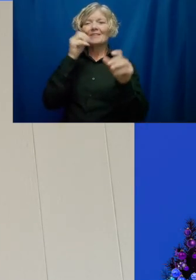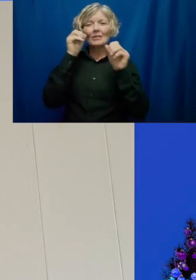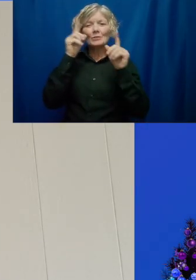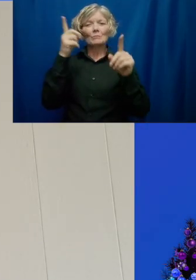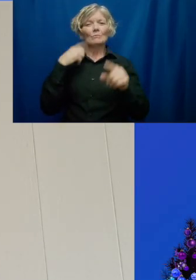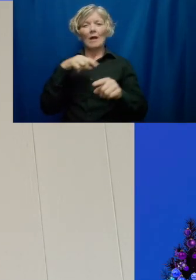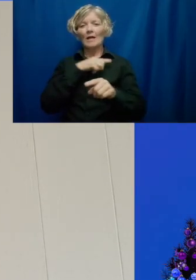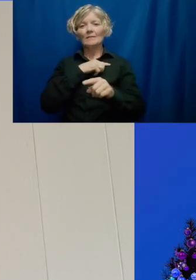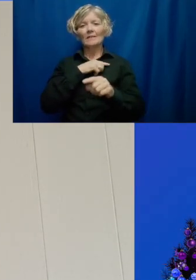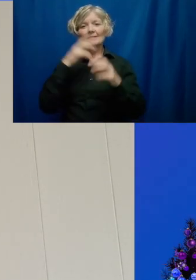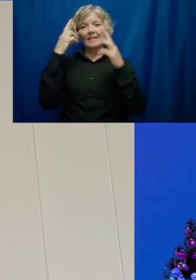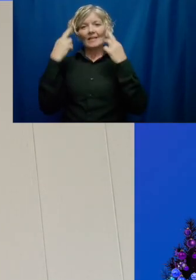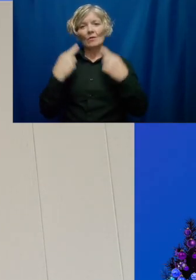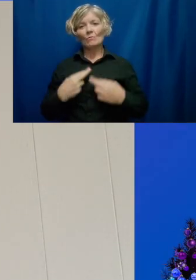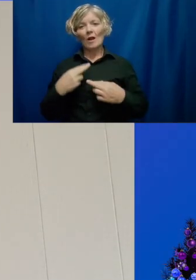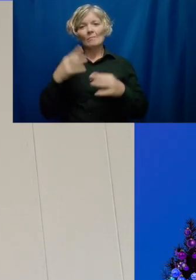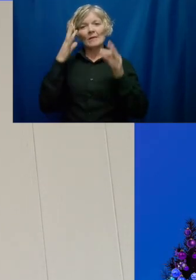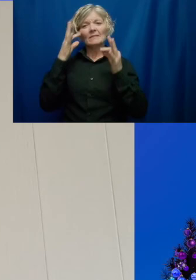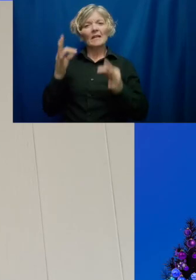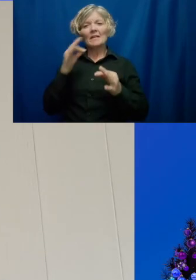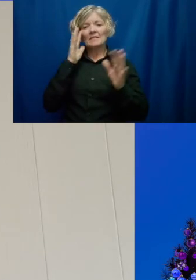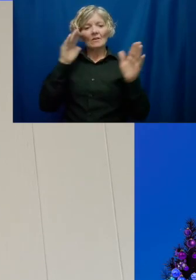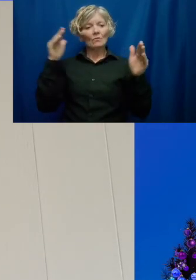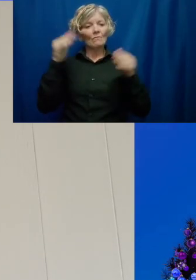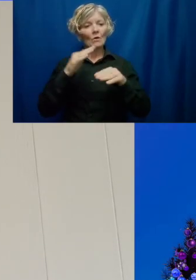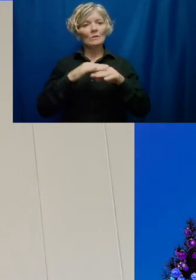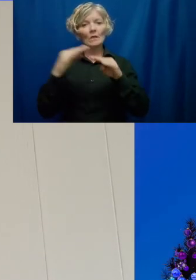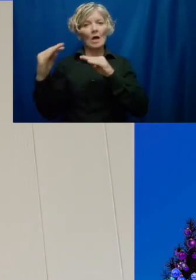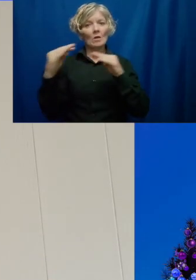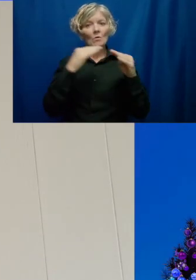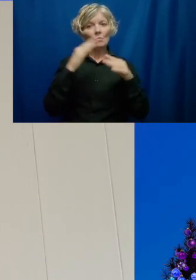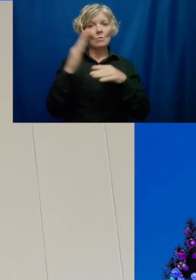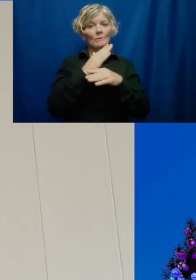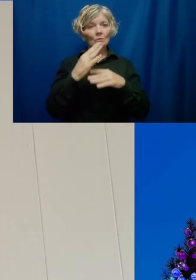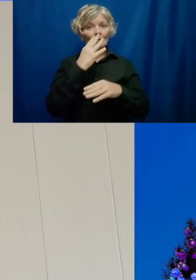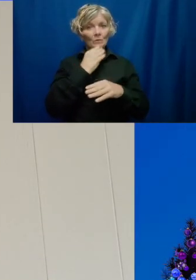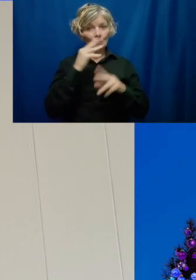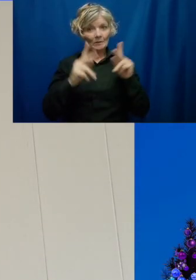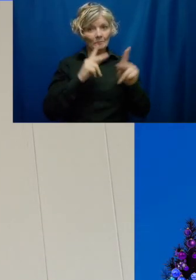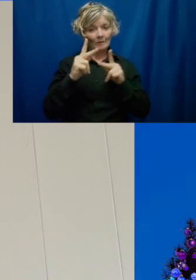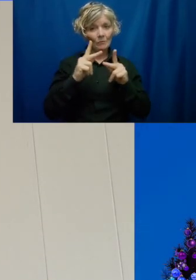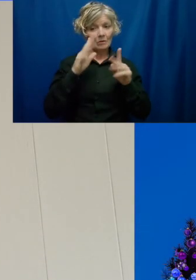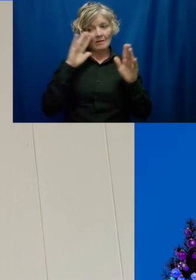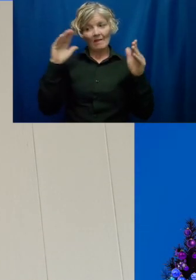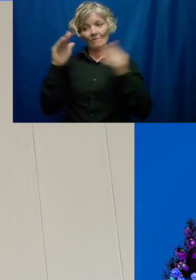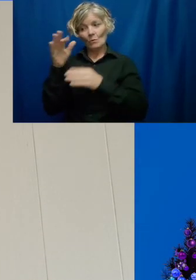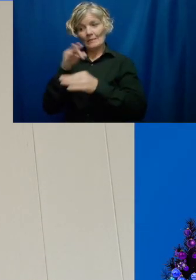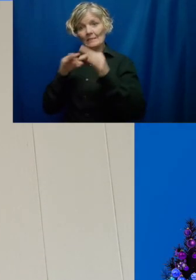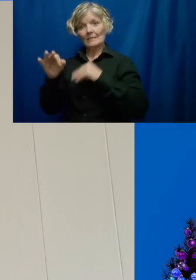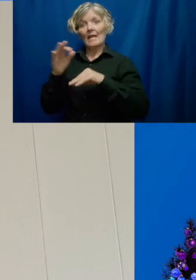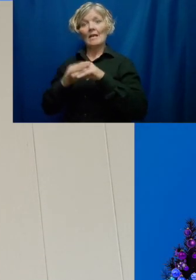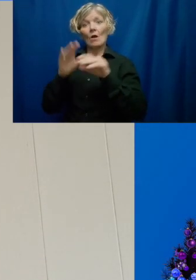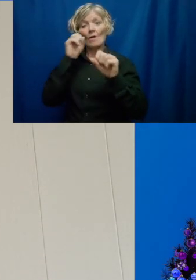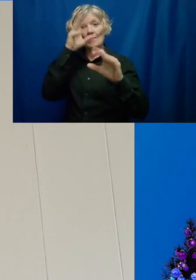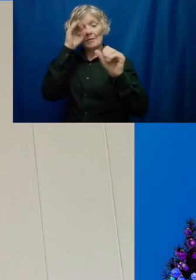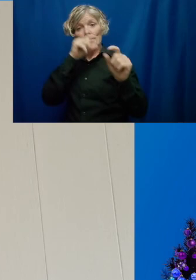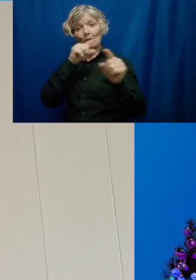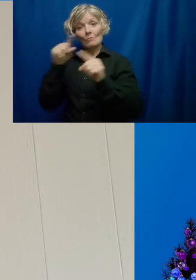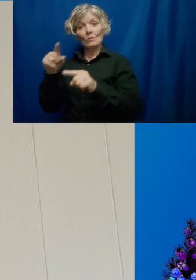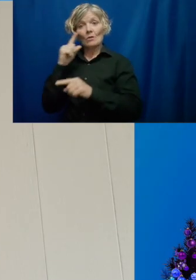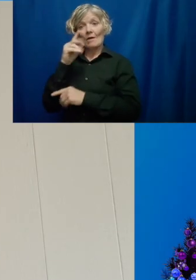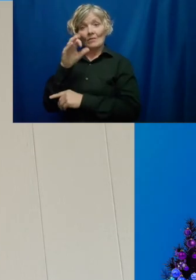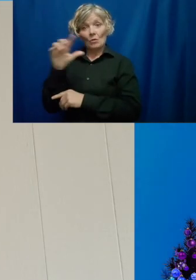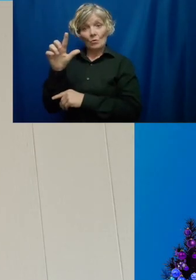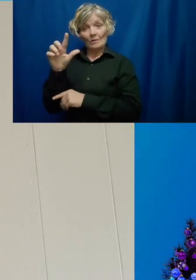war between Jews and focus instead on the miracle of the oil. For me, the